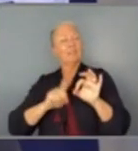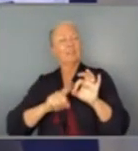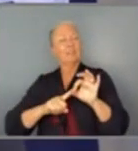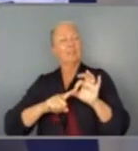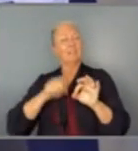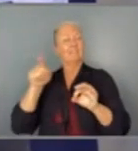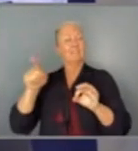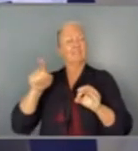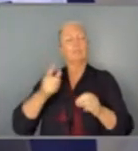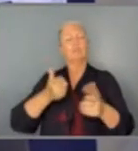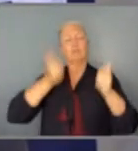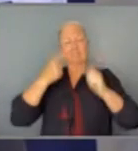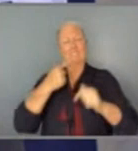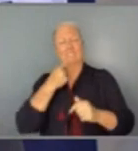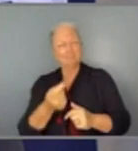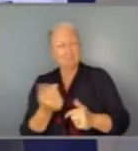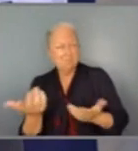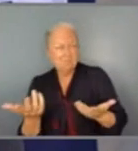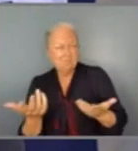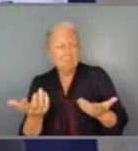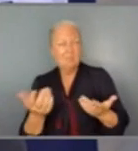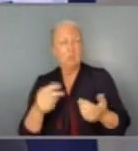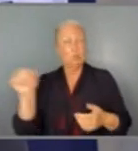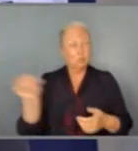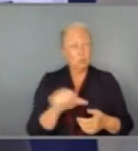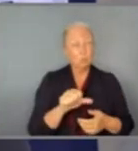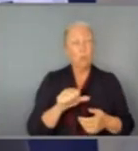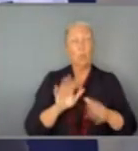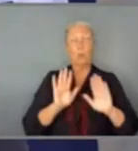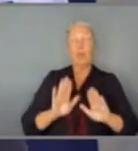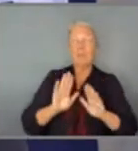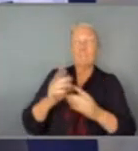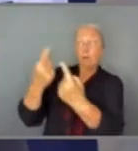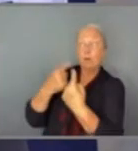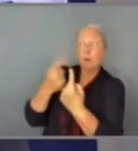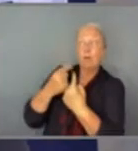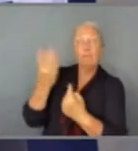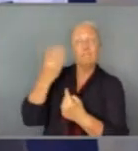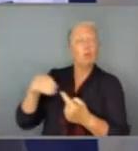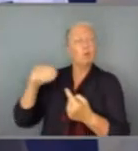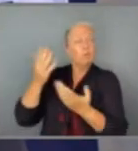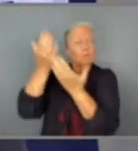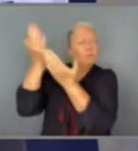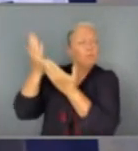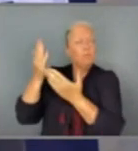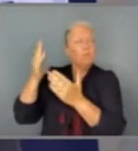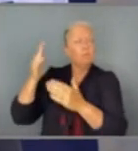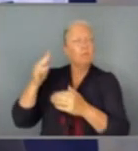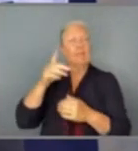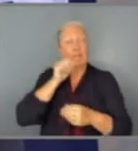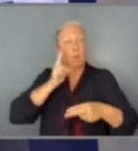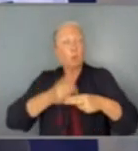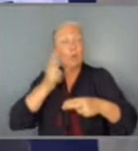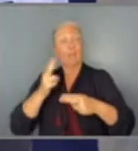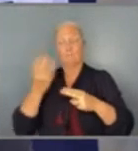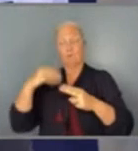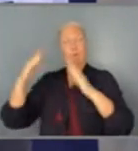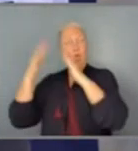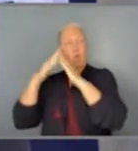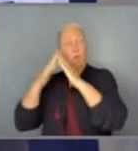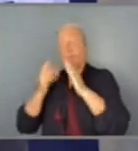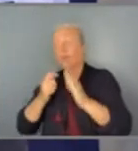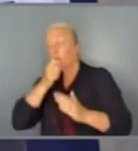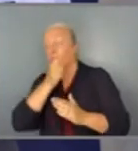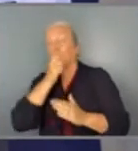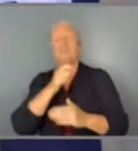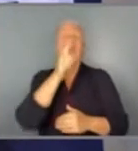mean, in terms of, like, do they have to wait for the public health advice, or what is... They could do that. They could do that tomorrow. They could do that tomorrow.